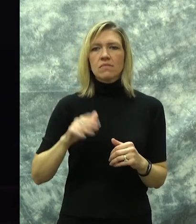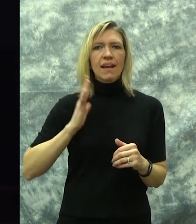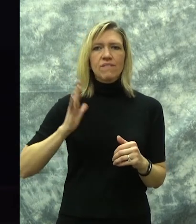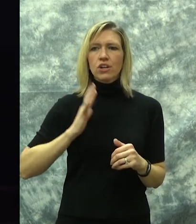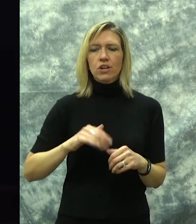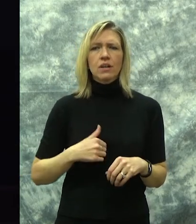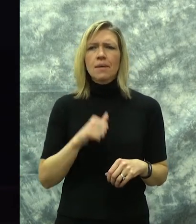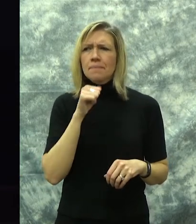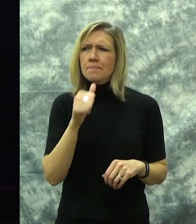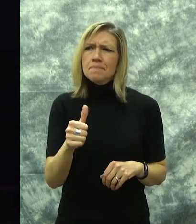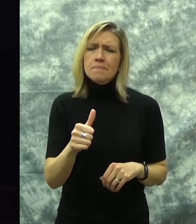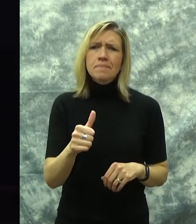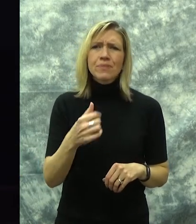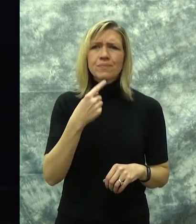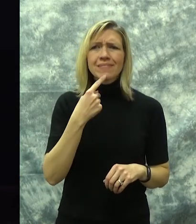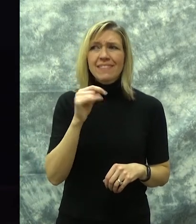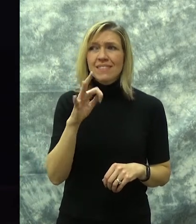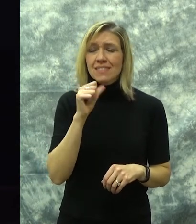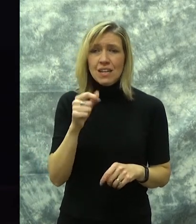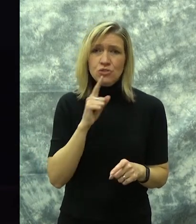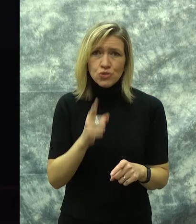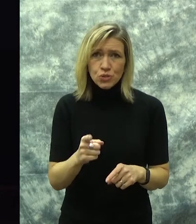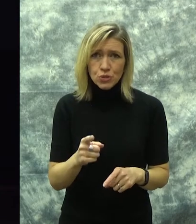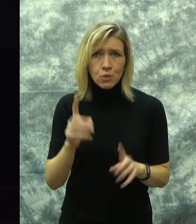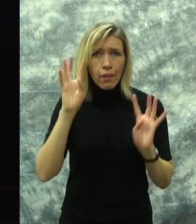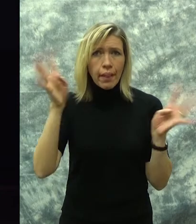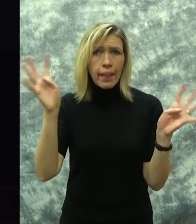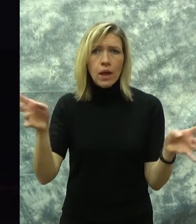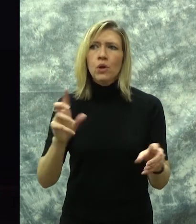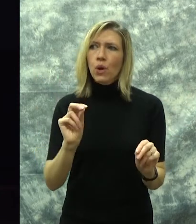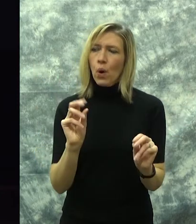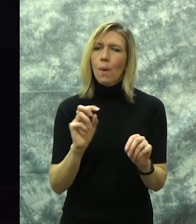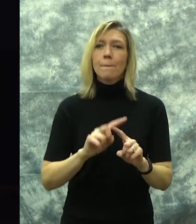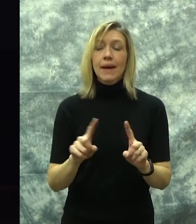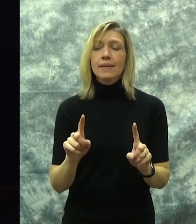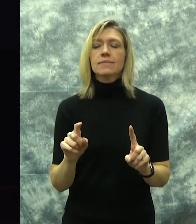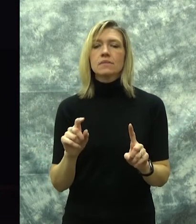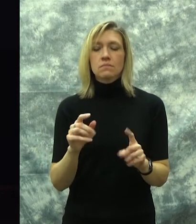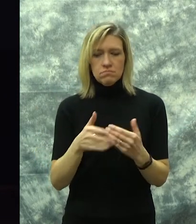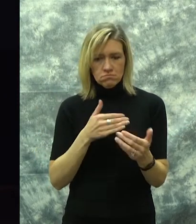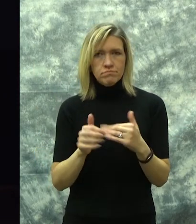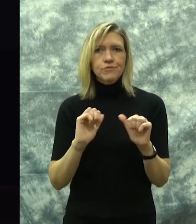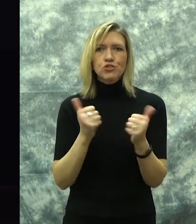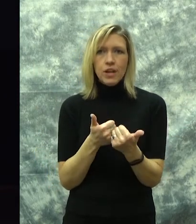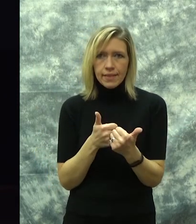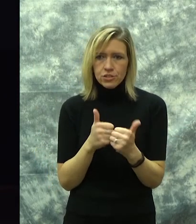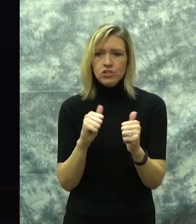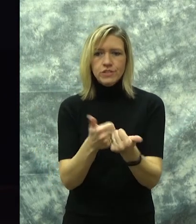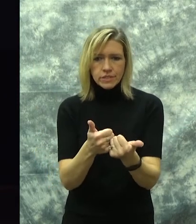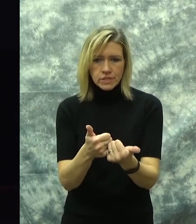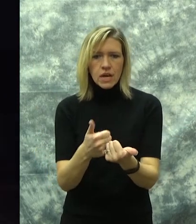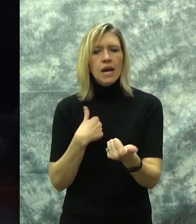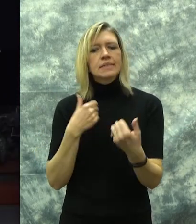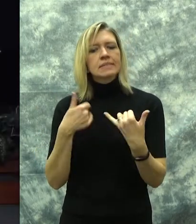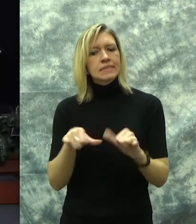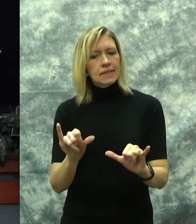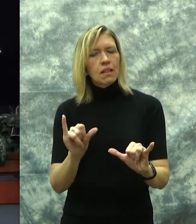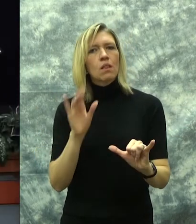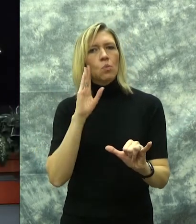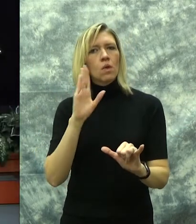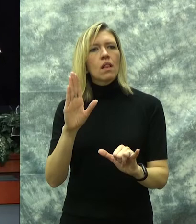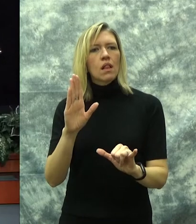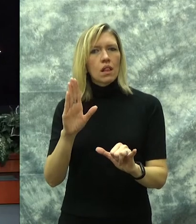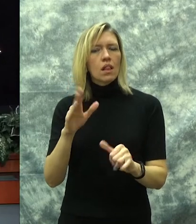true, but to say that I'm even in challenging times, I'm going to do this work. And for